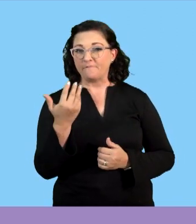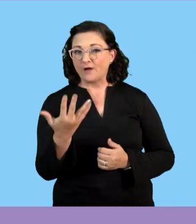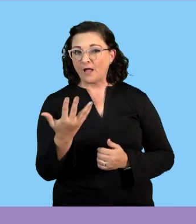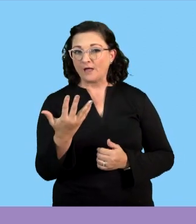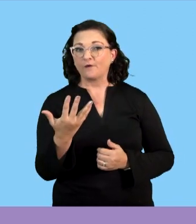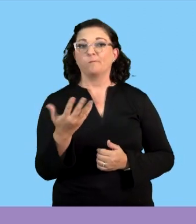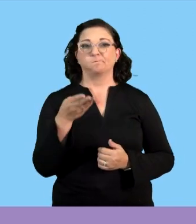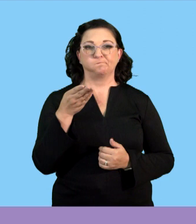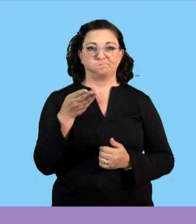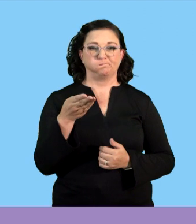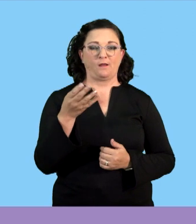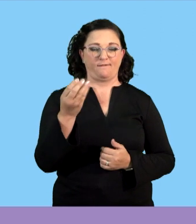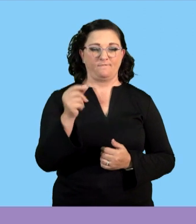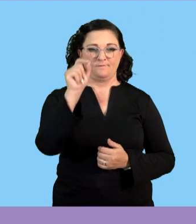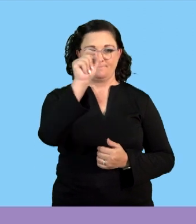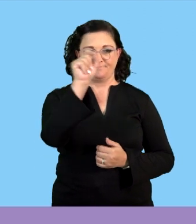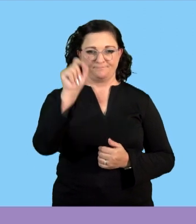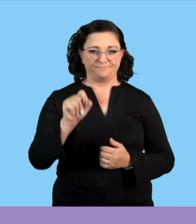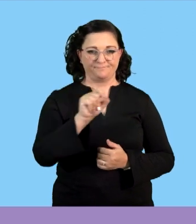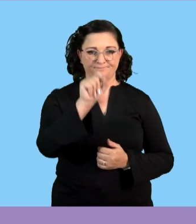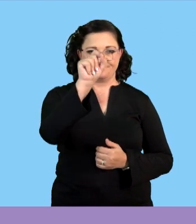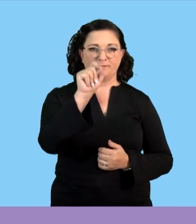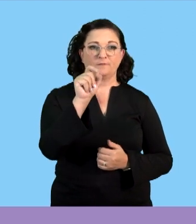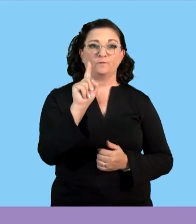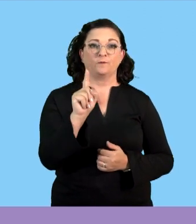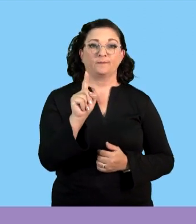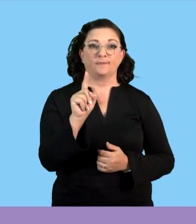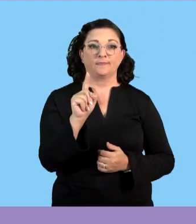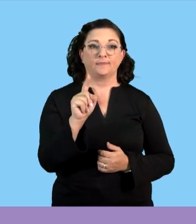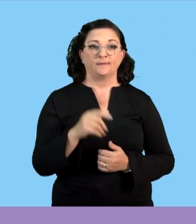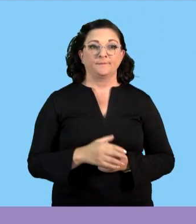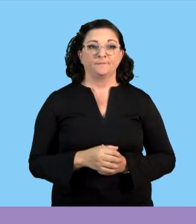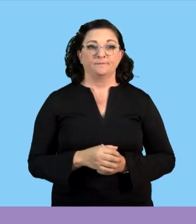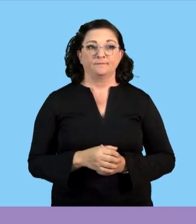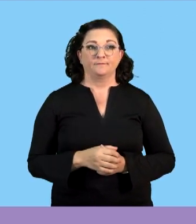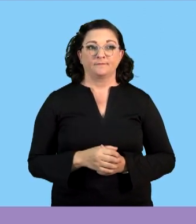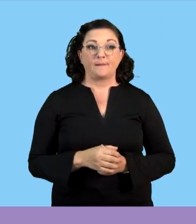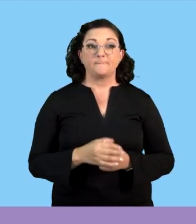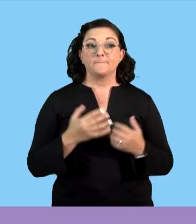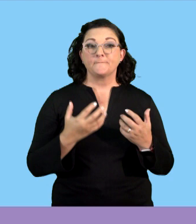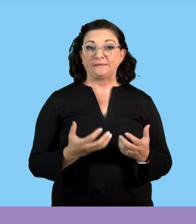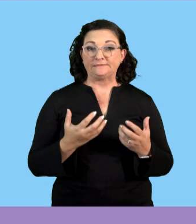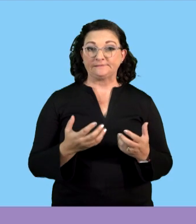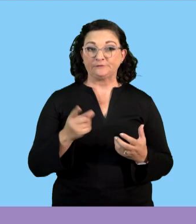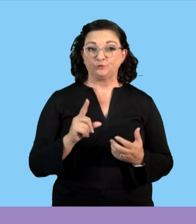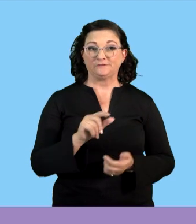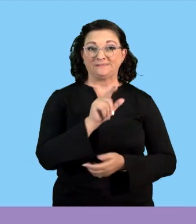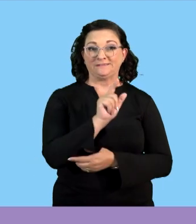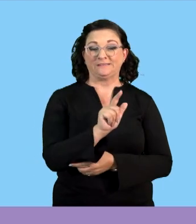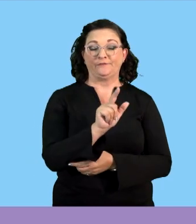5, and athlete number 5 would be here. So what's athlete number 5's mass? It's going to